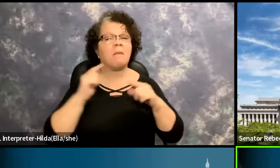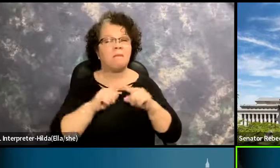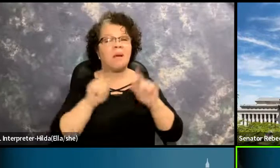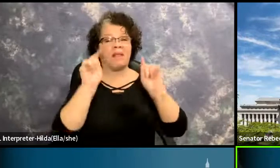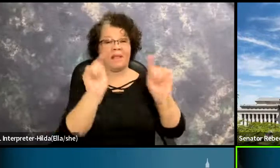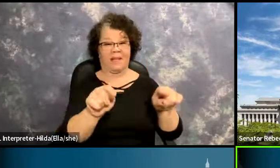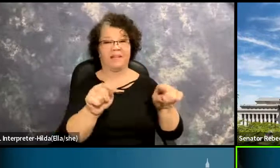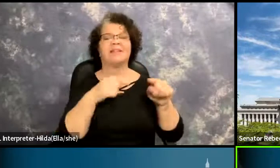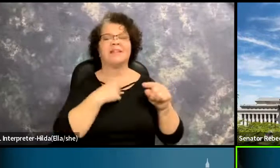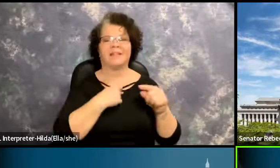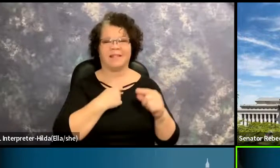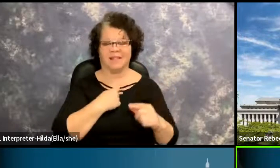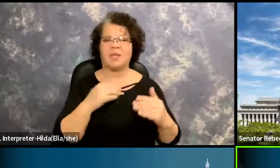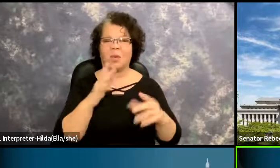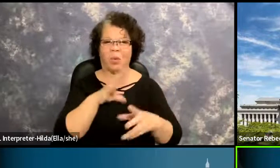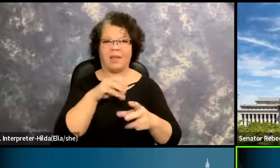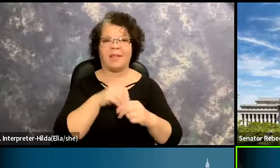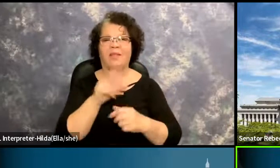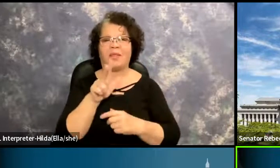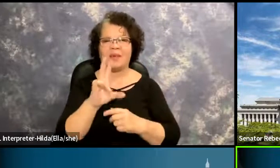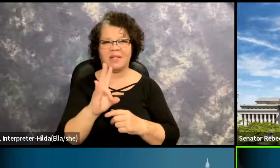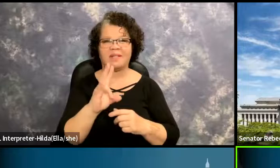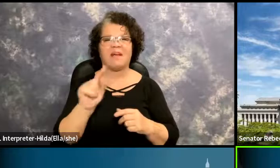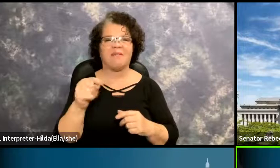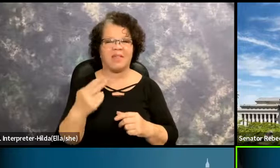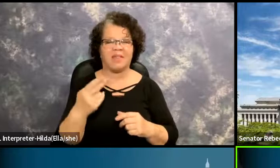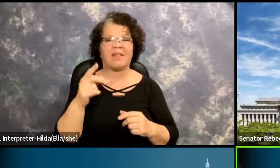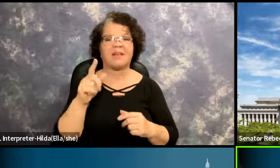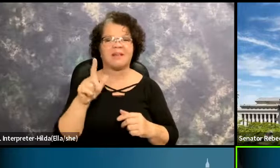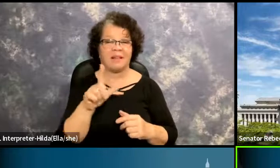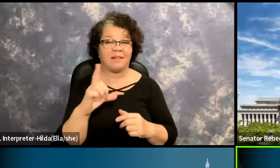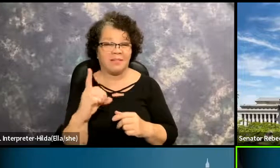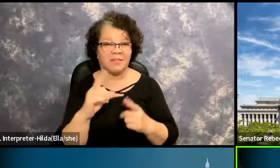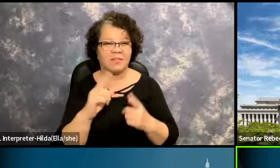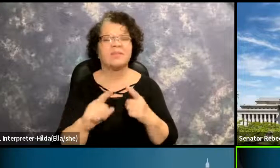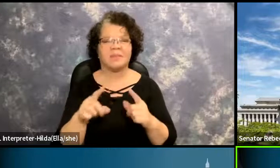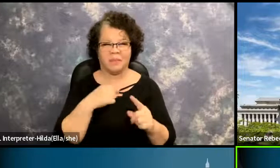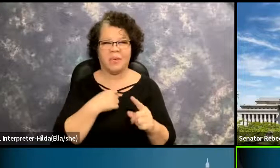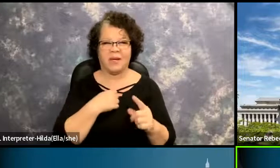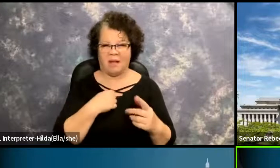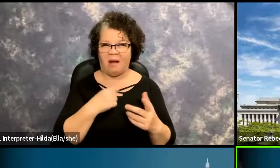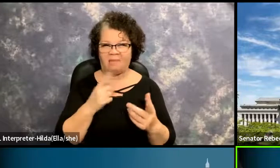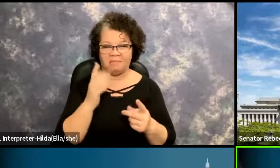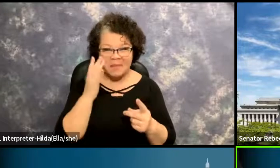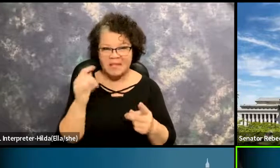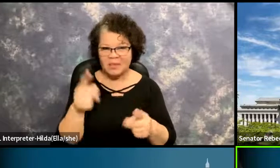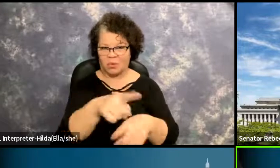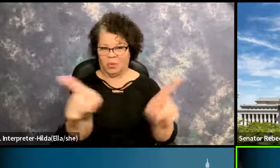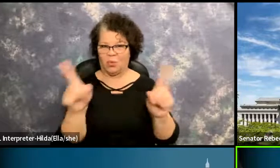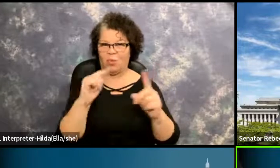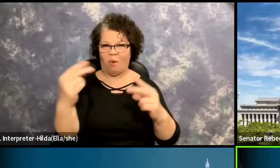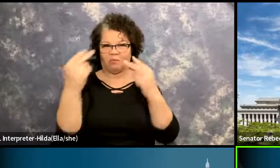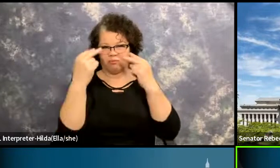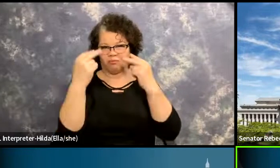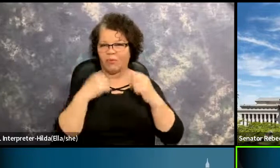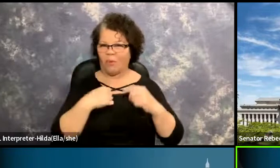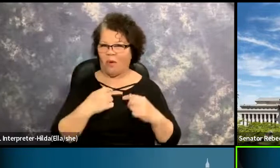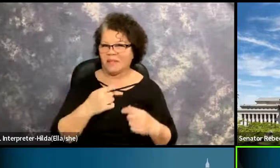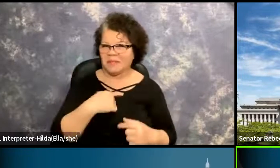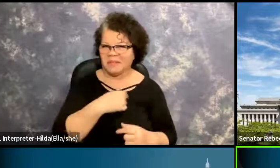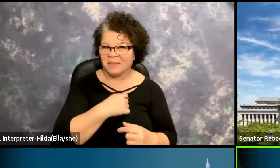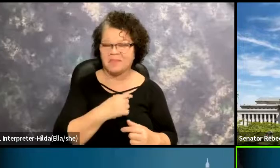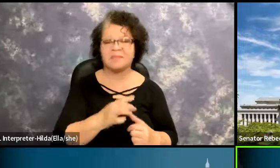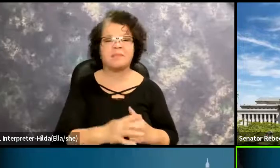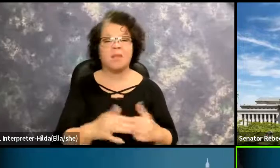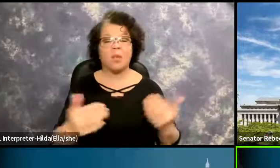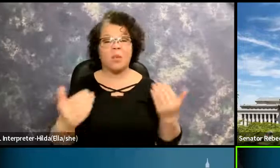in the 37th. And it is in part because of what you all hold us accountable to. So I had the pleasure of sponsoring this year the Doulas